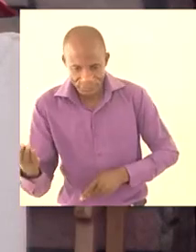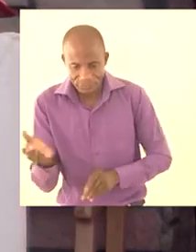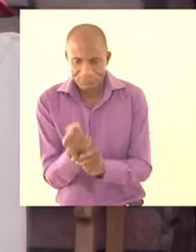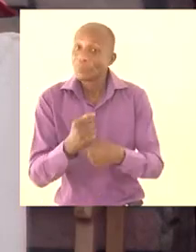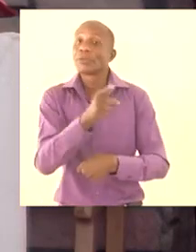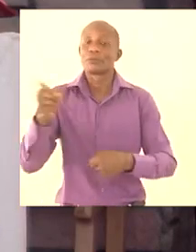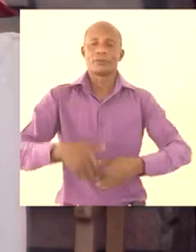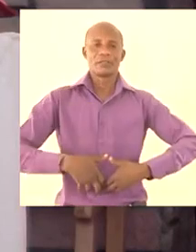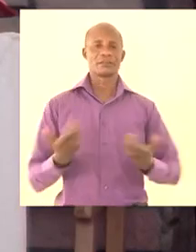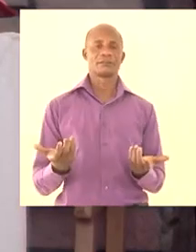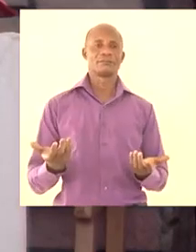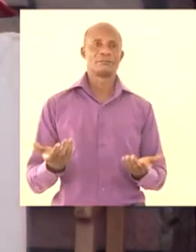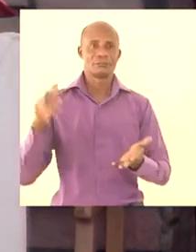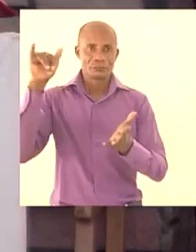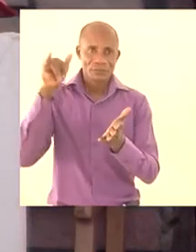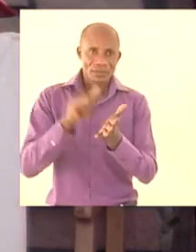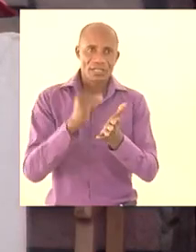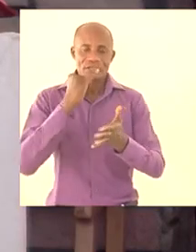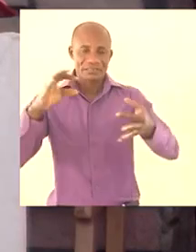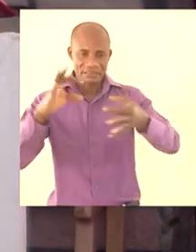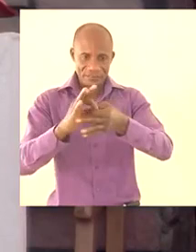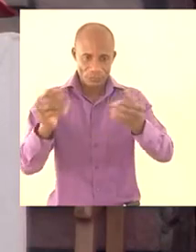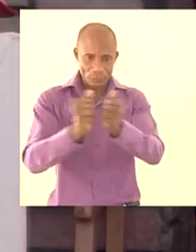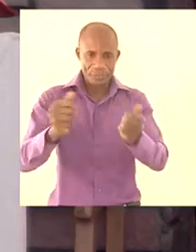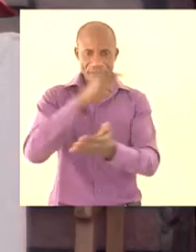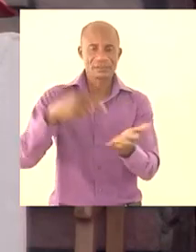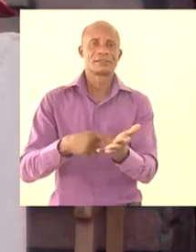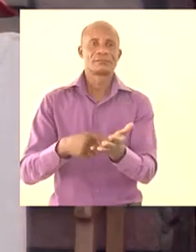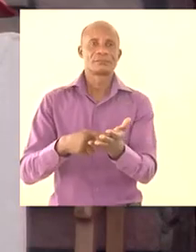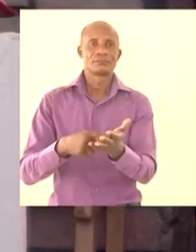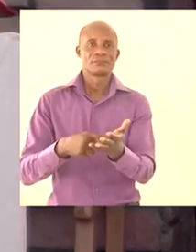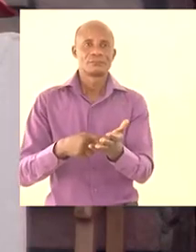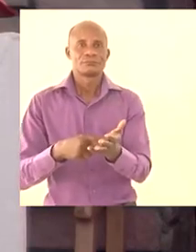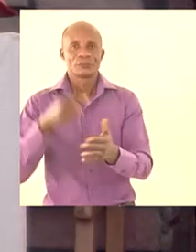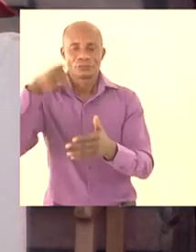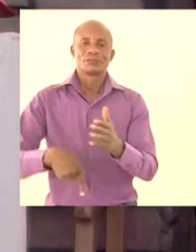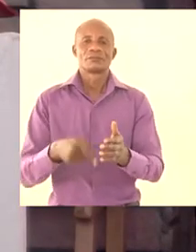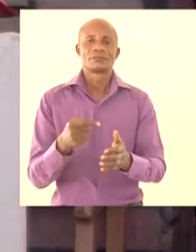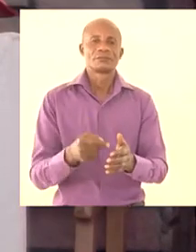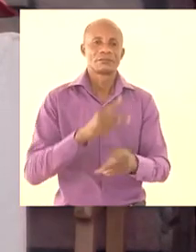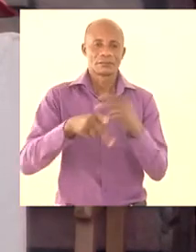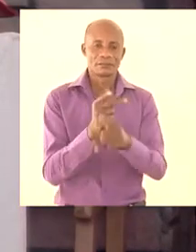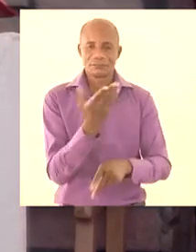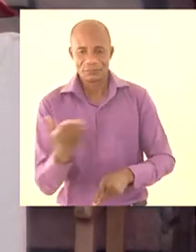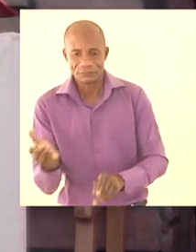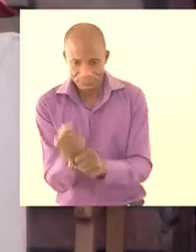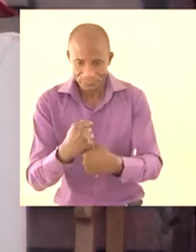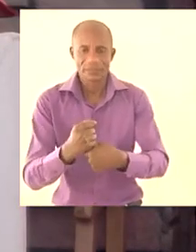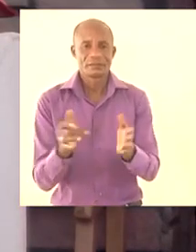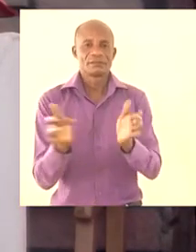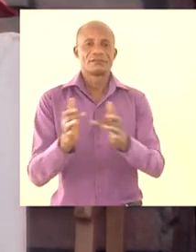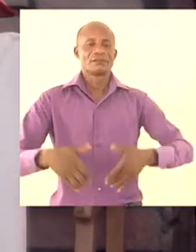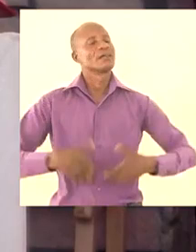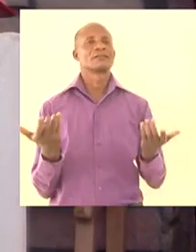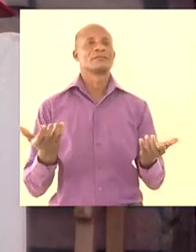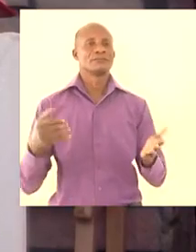you angry? That is linked with this. What kind of thing made Jesus angry? It